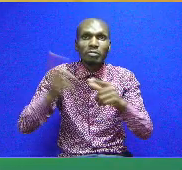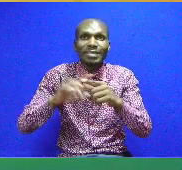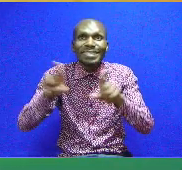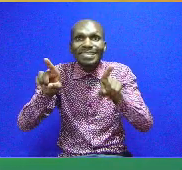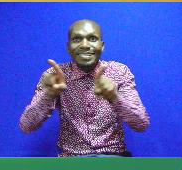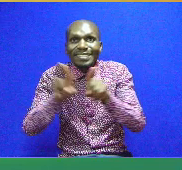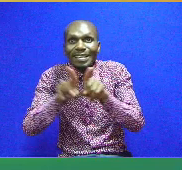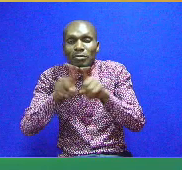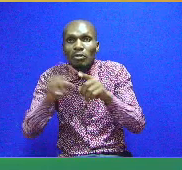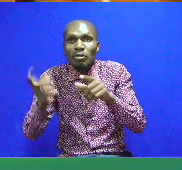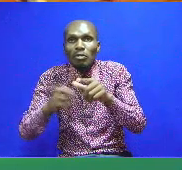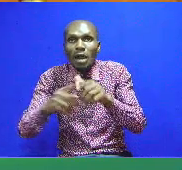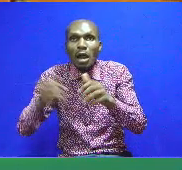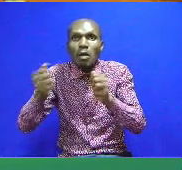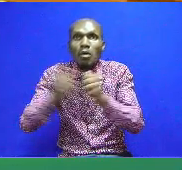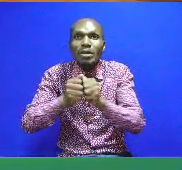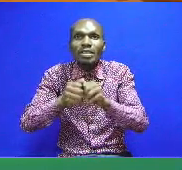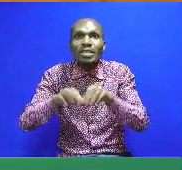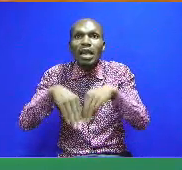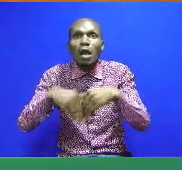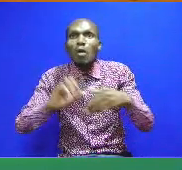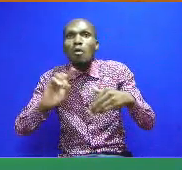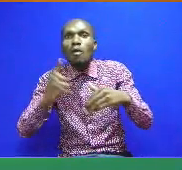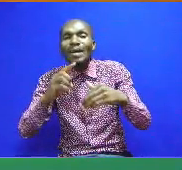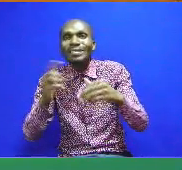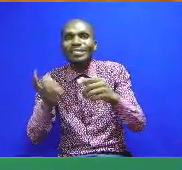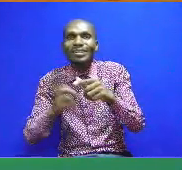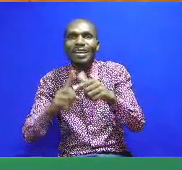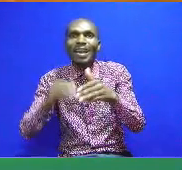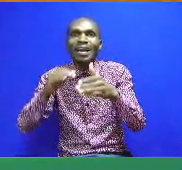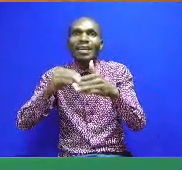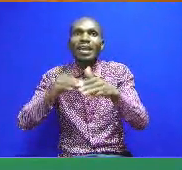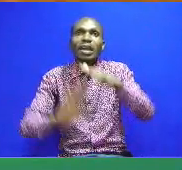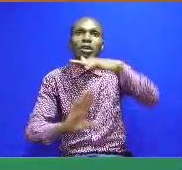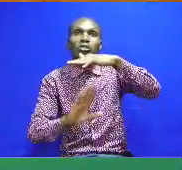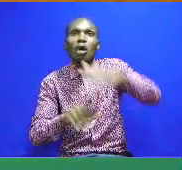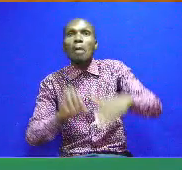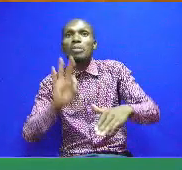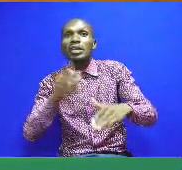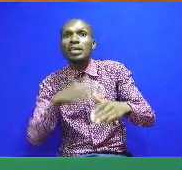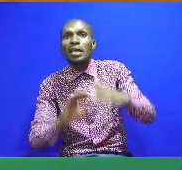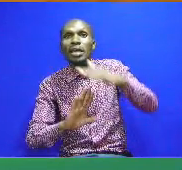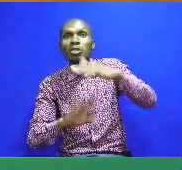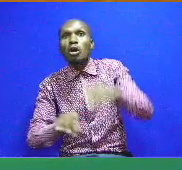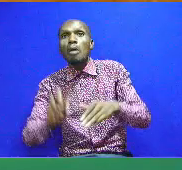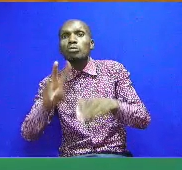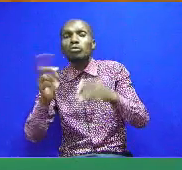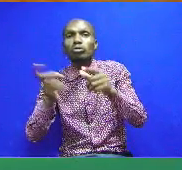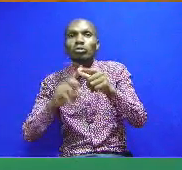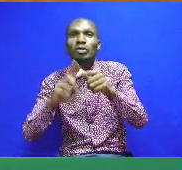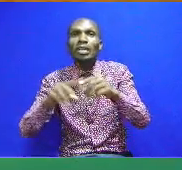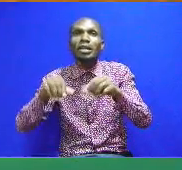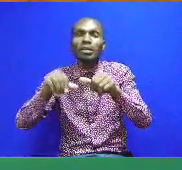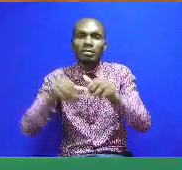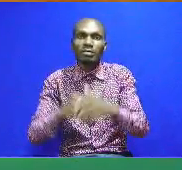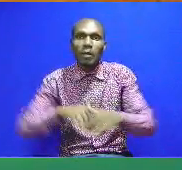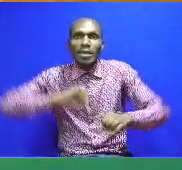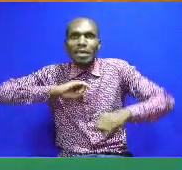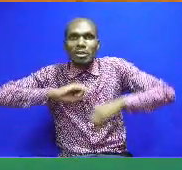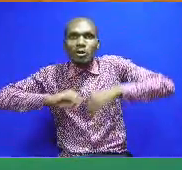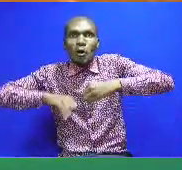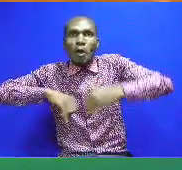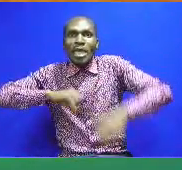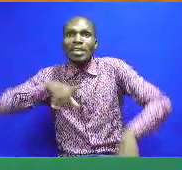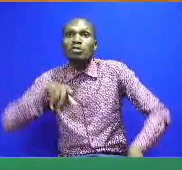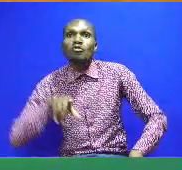league. So, I want to miss Cook. We're in the top 3 and top 2. We are too cocky anymore. We are just enjoying ourselves and finishing